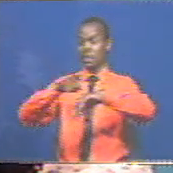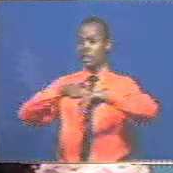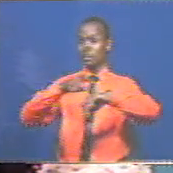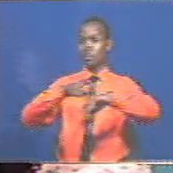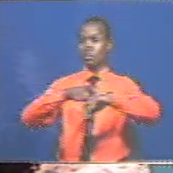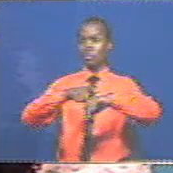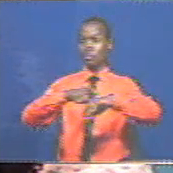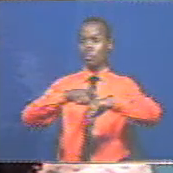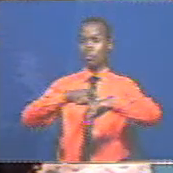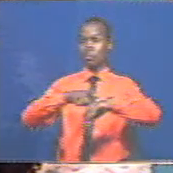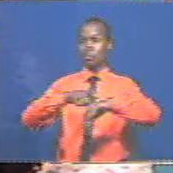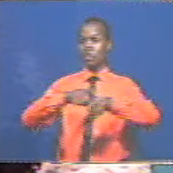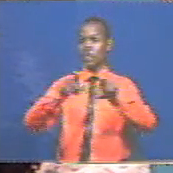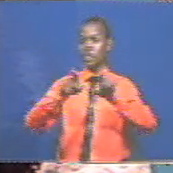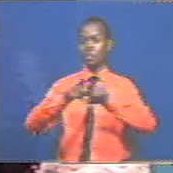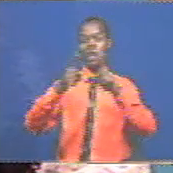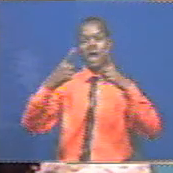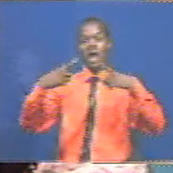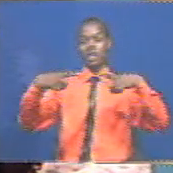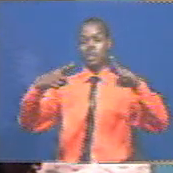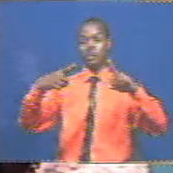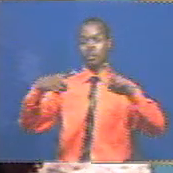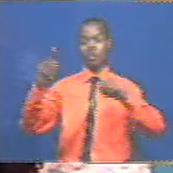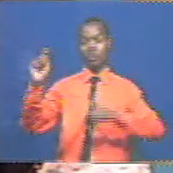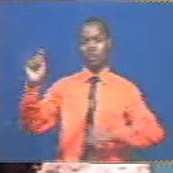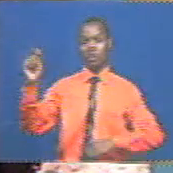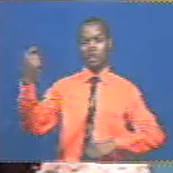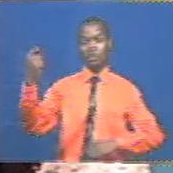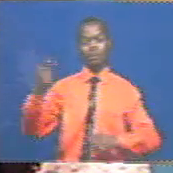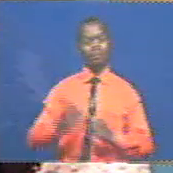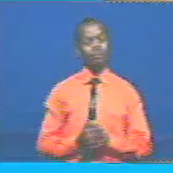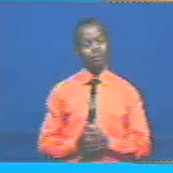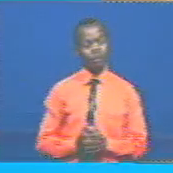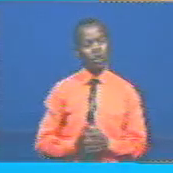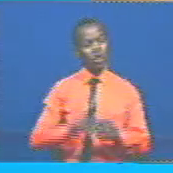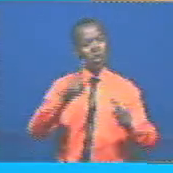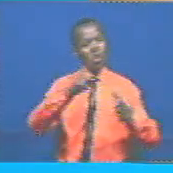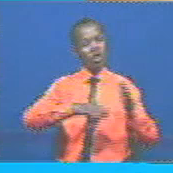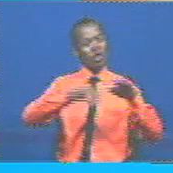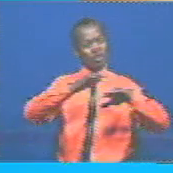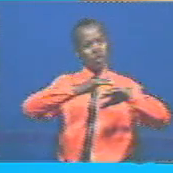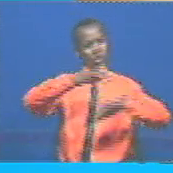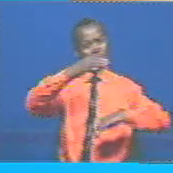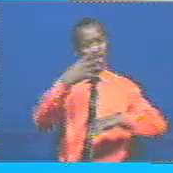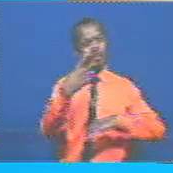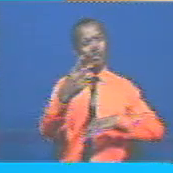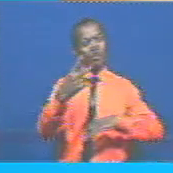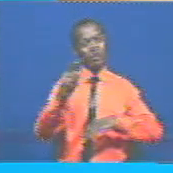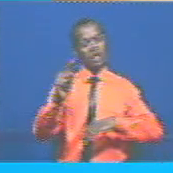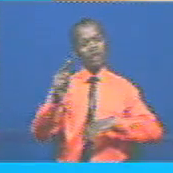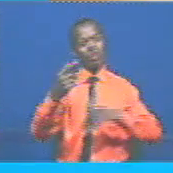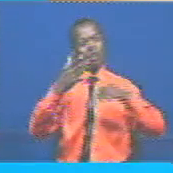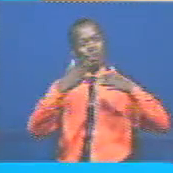associated announced by the president what can the over four thousand delegates expect in these